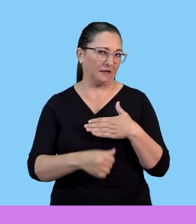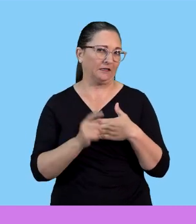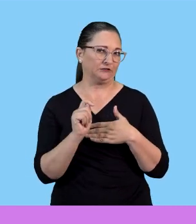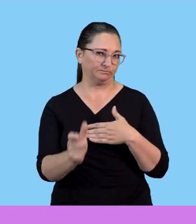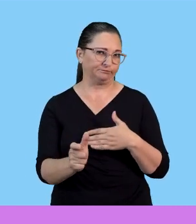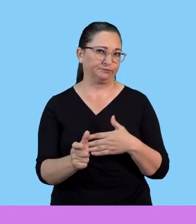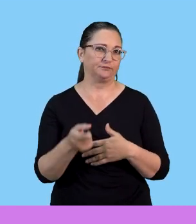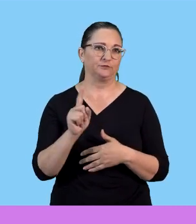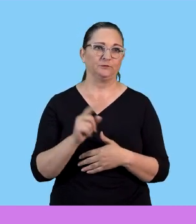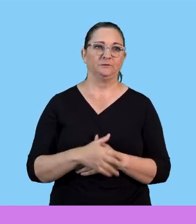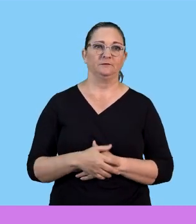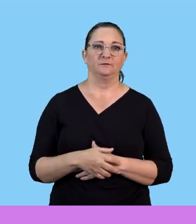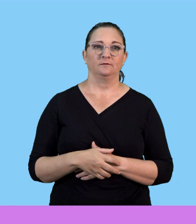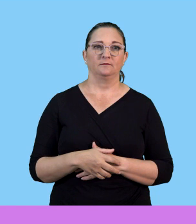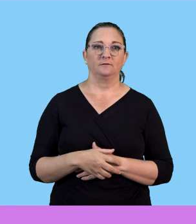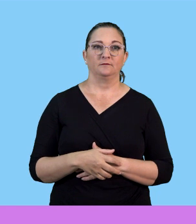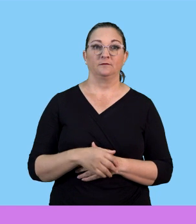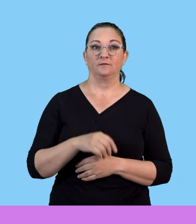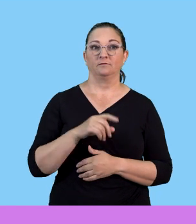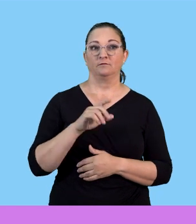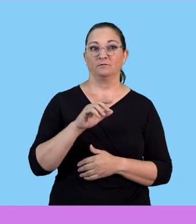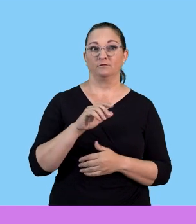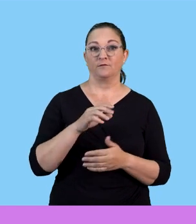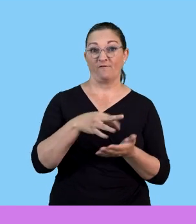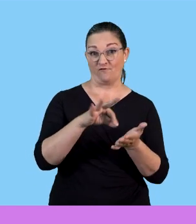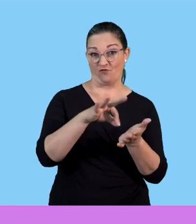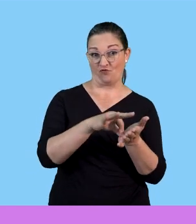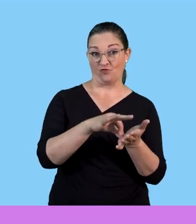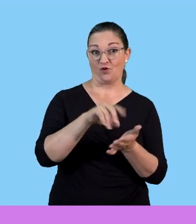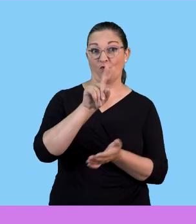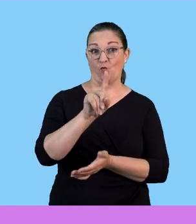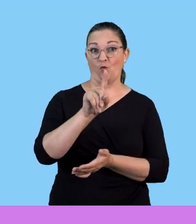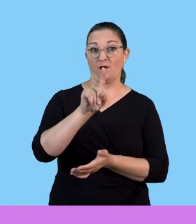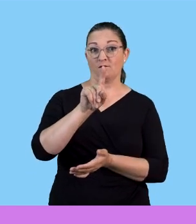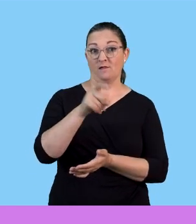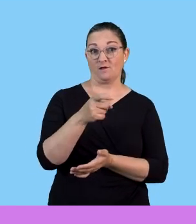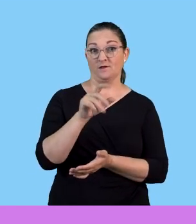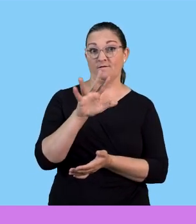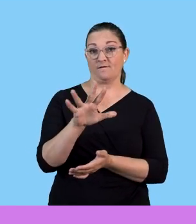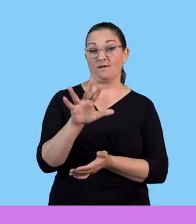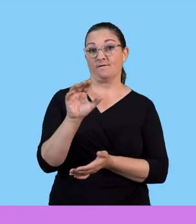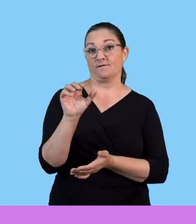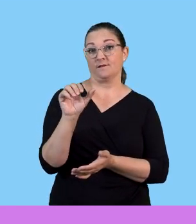the monthly charges, so the contract base fee is